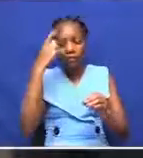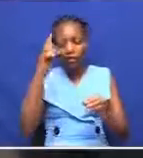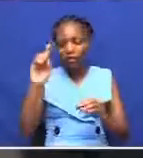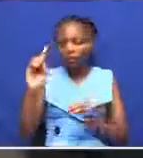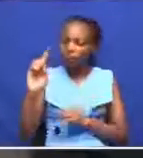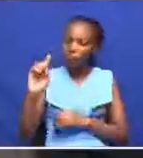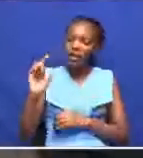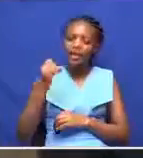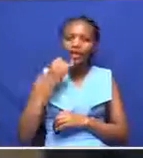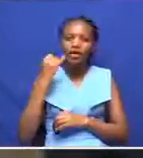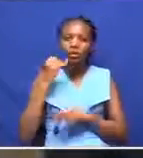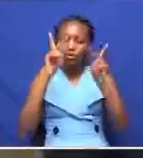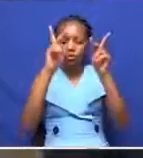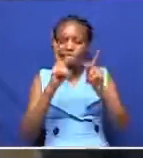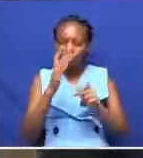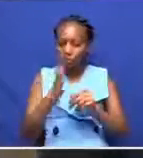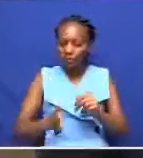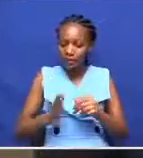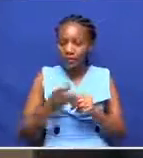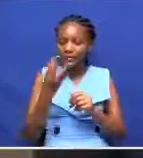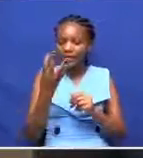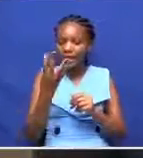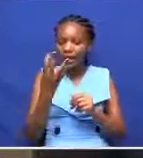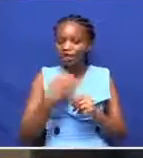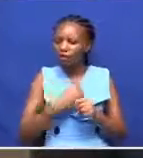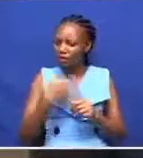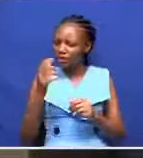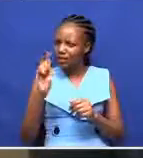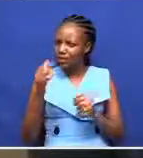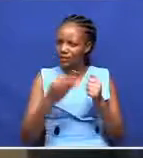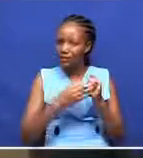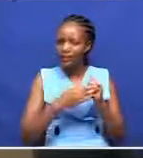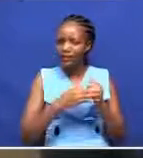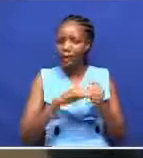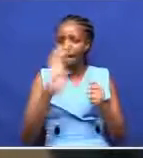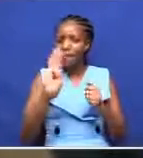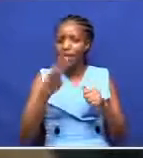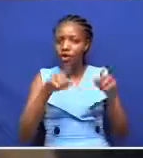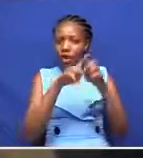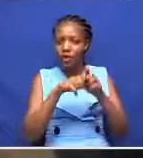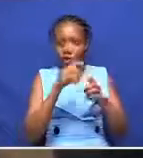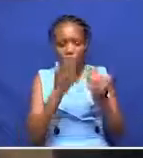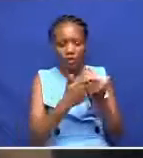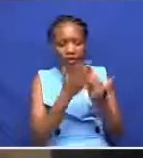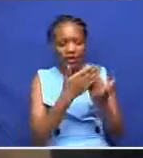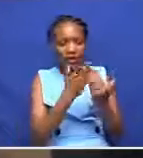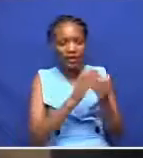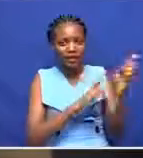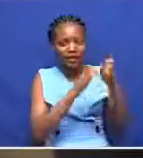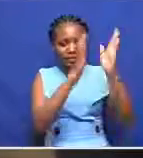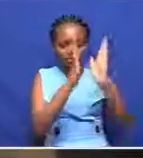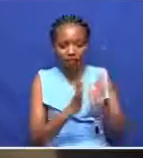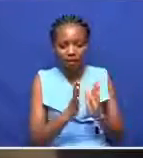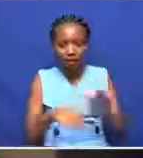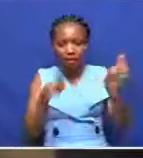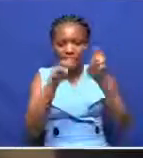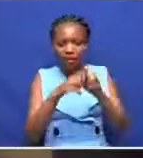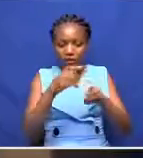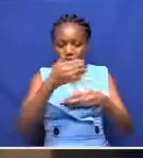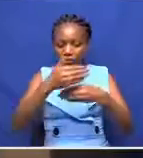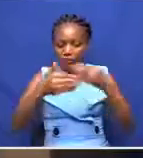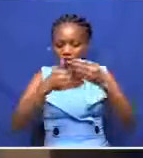Nakuru-Kisumu line is 3.8 billion. And passenger is also considered. As we construct the line, we are